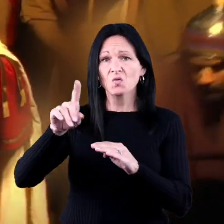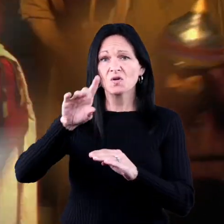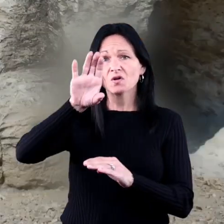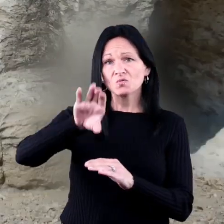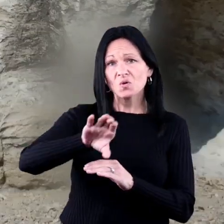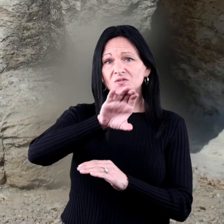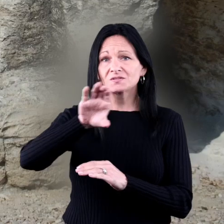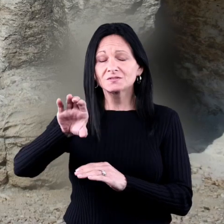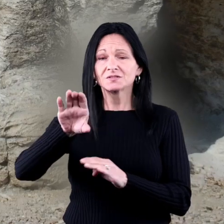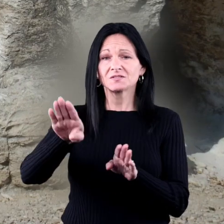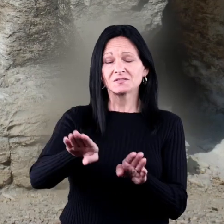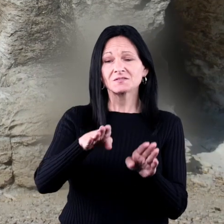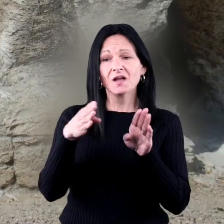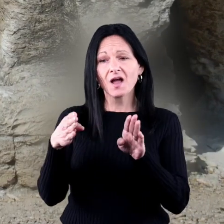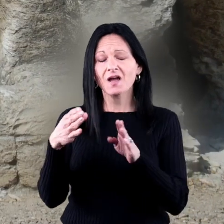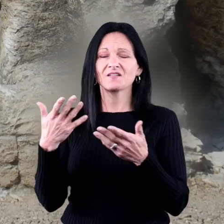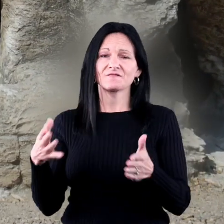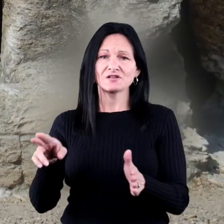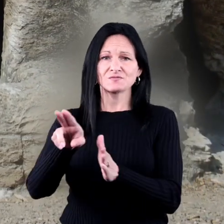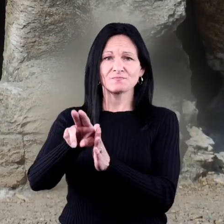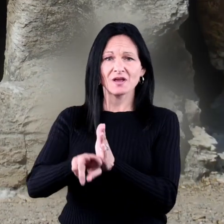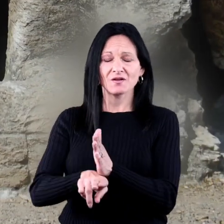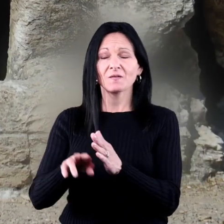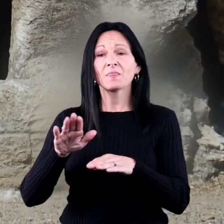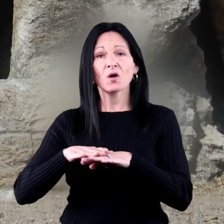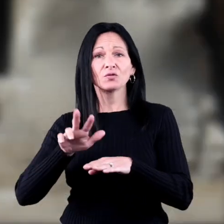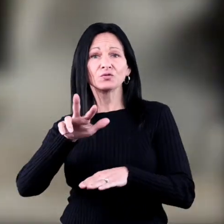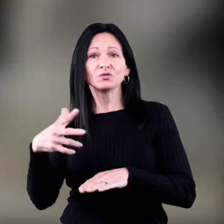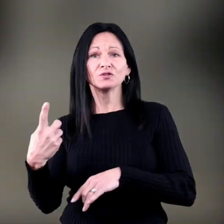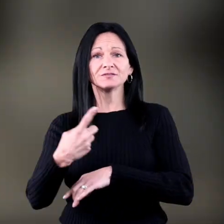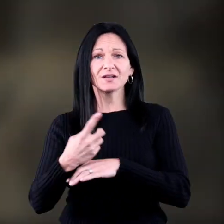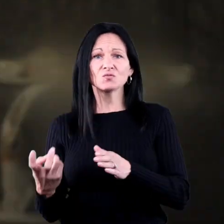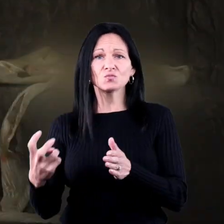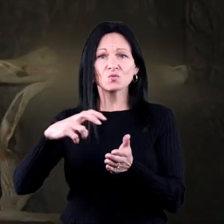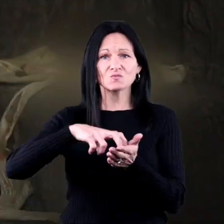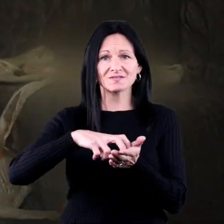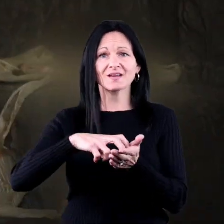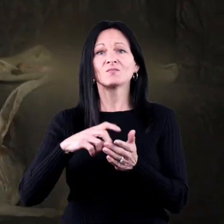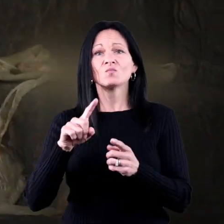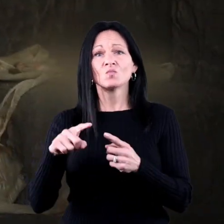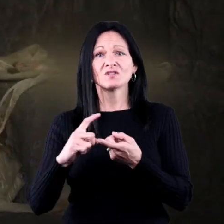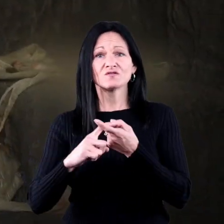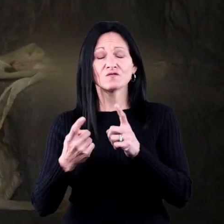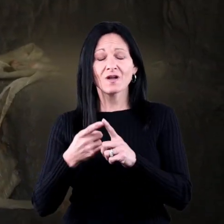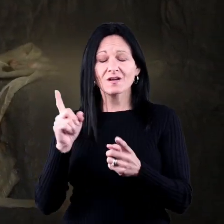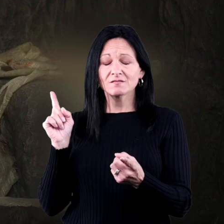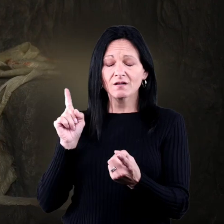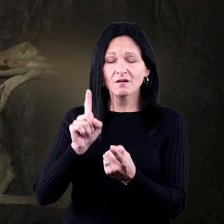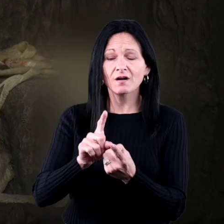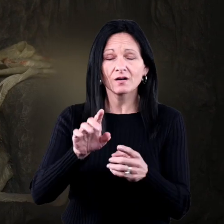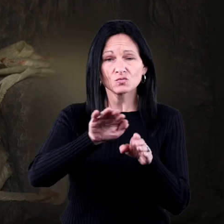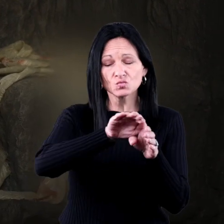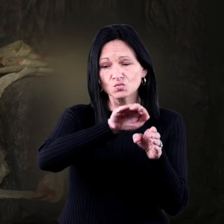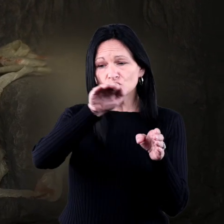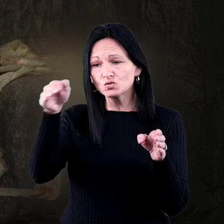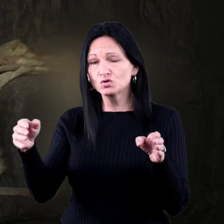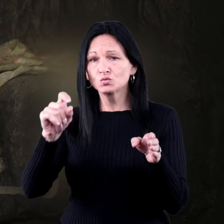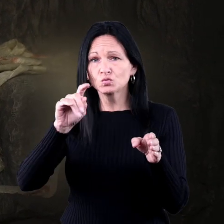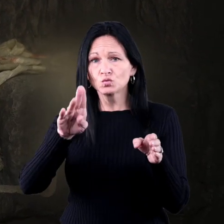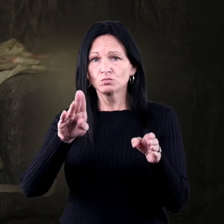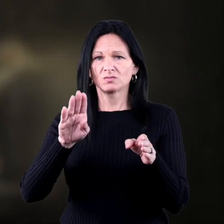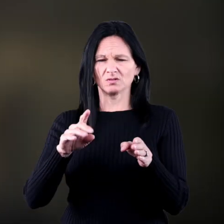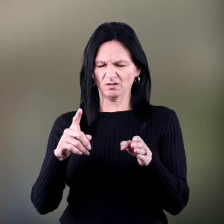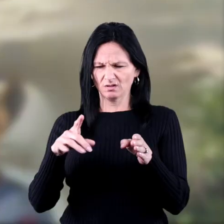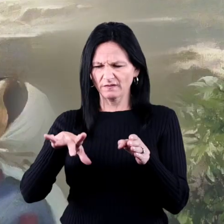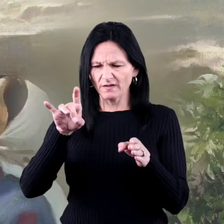when he died, he was buried in a nearby tomb. On the third day, when his friends returned to the tomb, they discovered